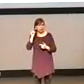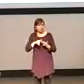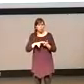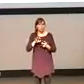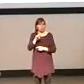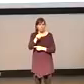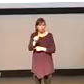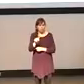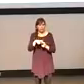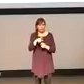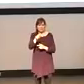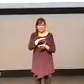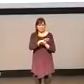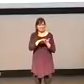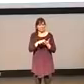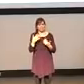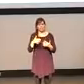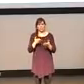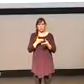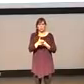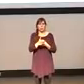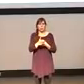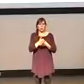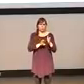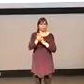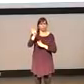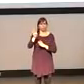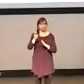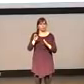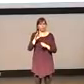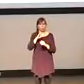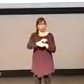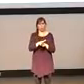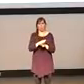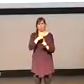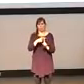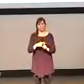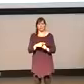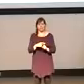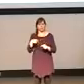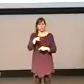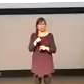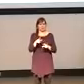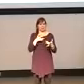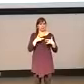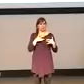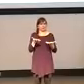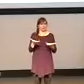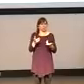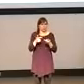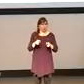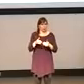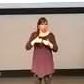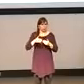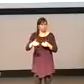Florida, and Texas go through a upsurge of activity. And we're all concerned about what will happen going